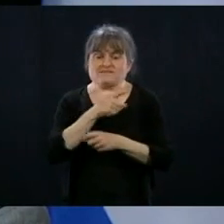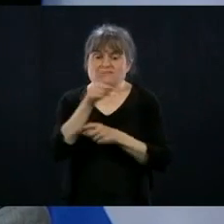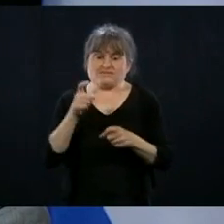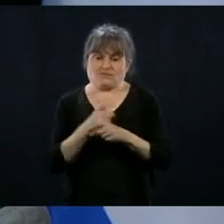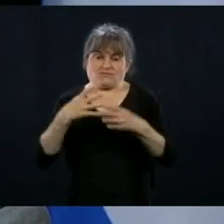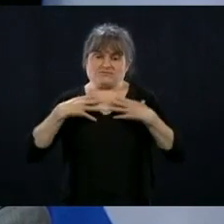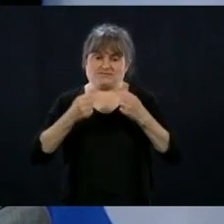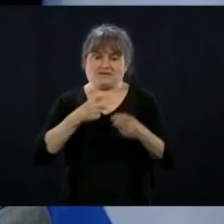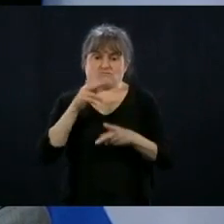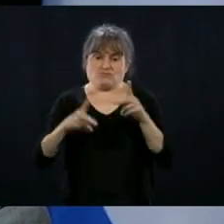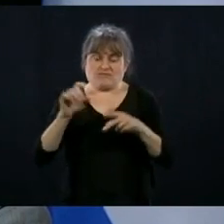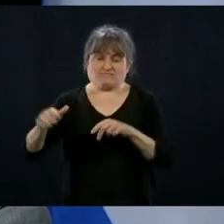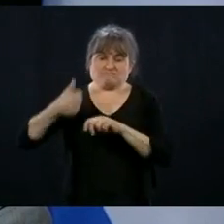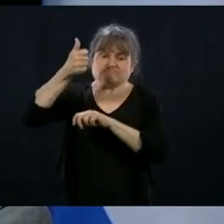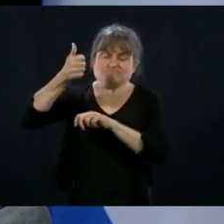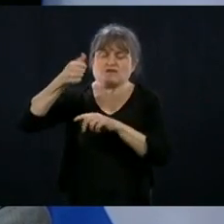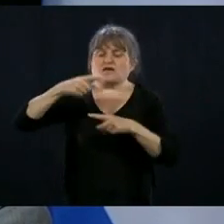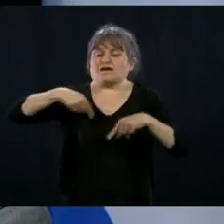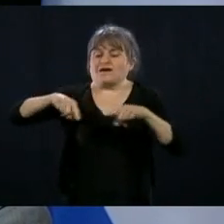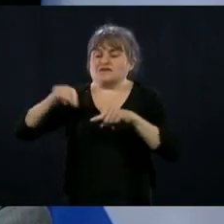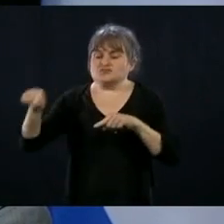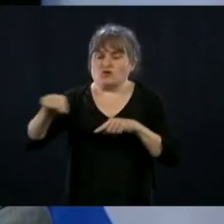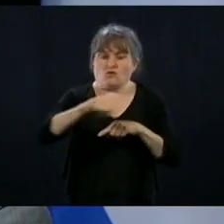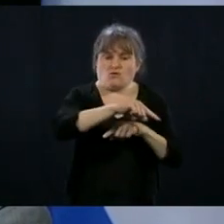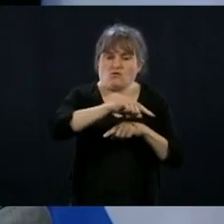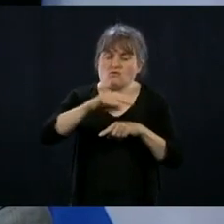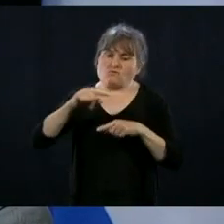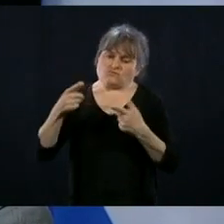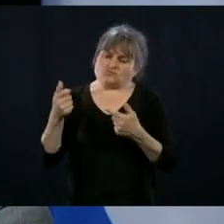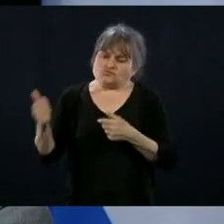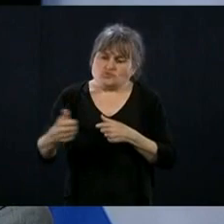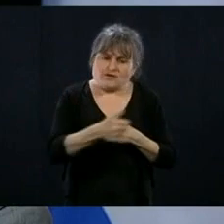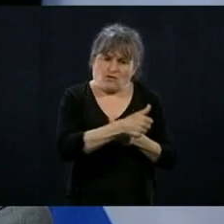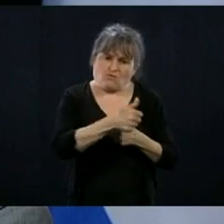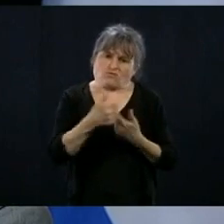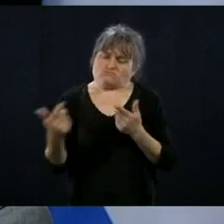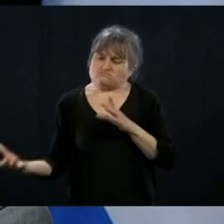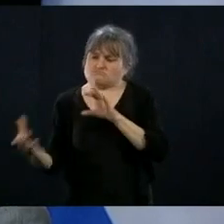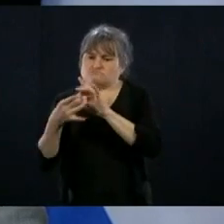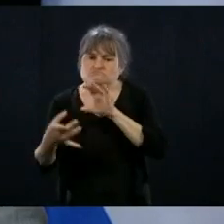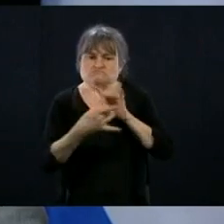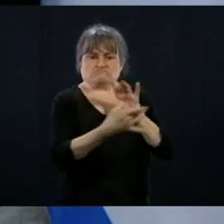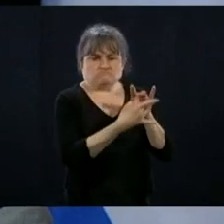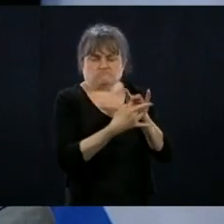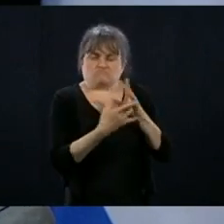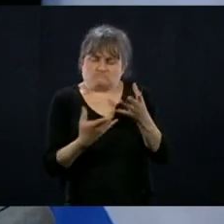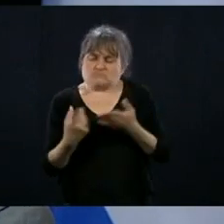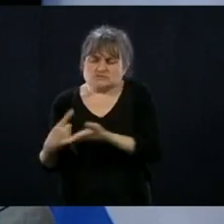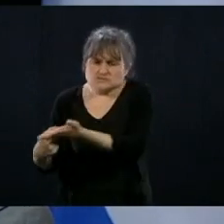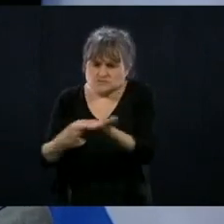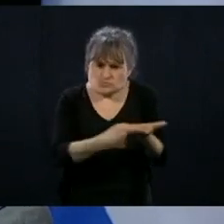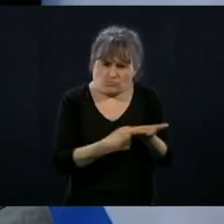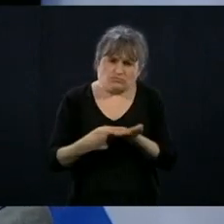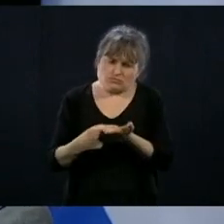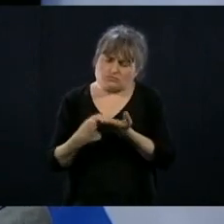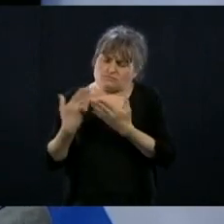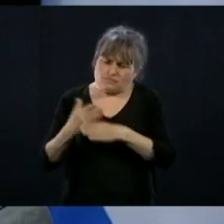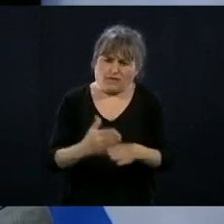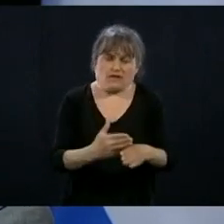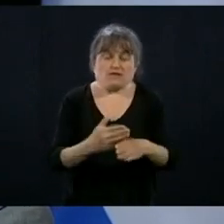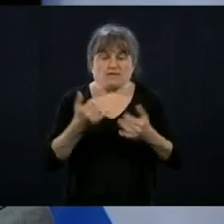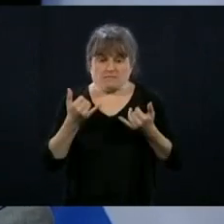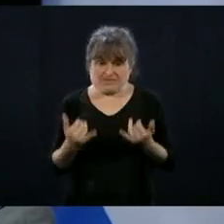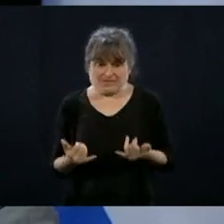once we deconfine, we are going to be testing the environments that will have deconfined very significantly. And as I've told you, right now we have an availability